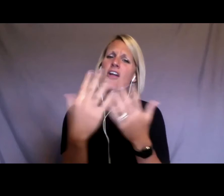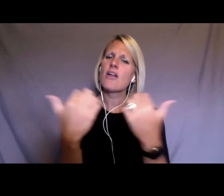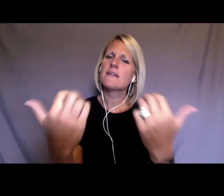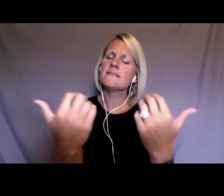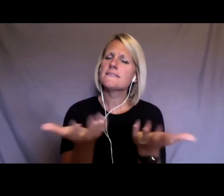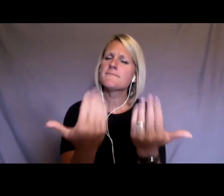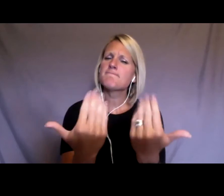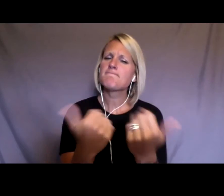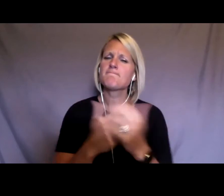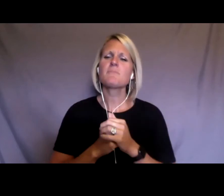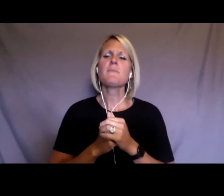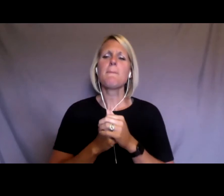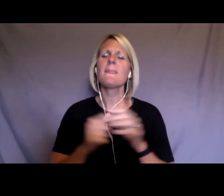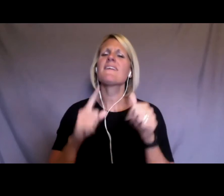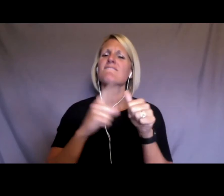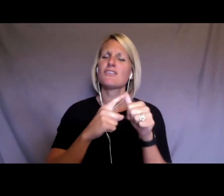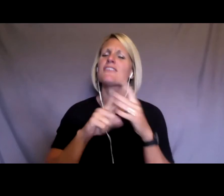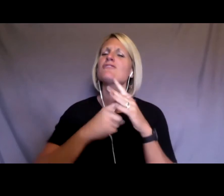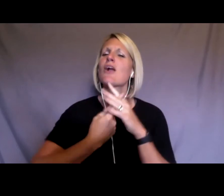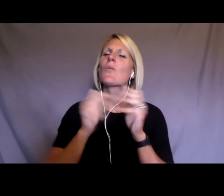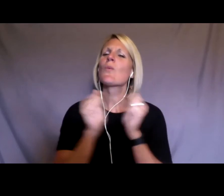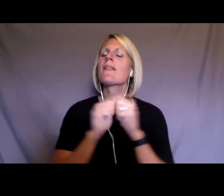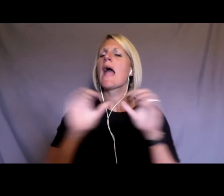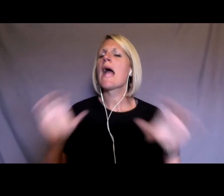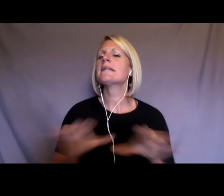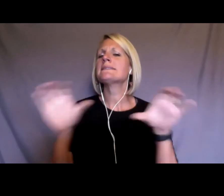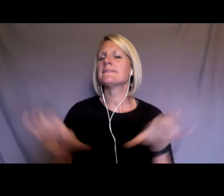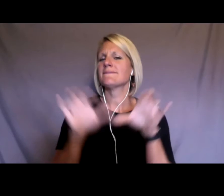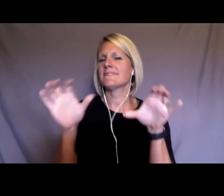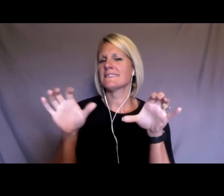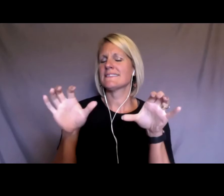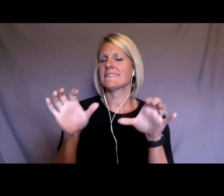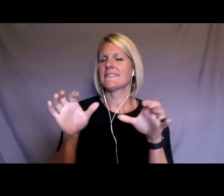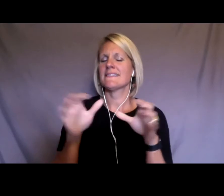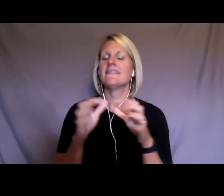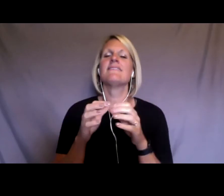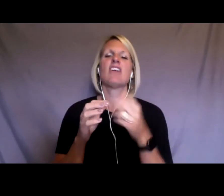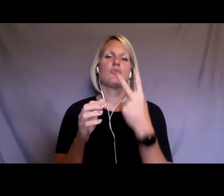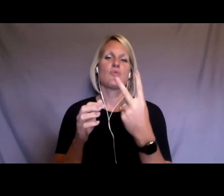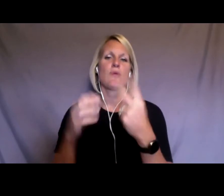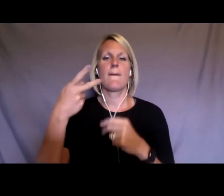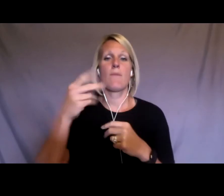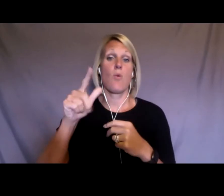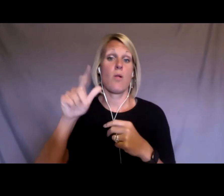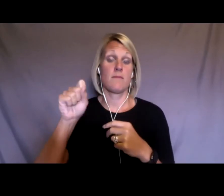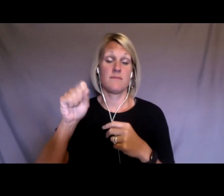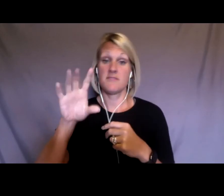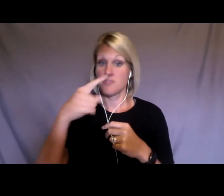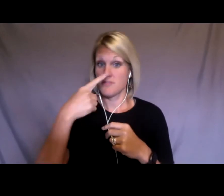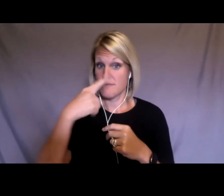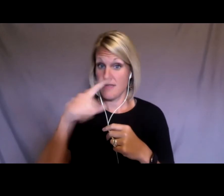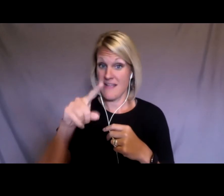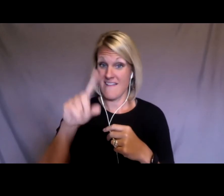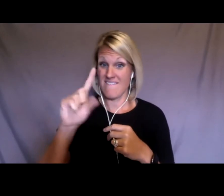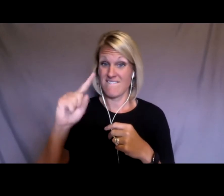off with a little activity. I have 2 polls for you. So if I could have the first poll brought